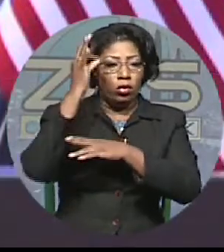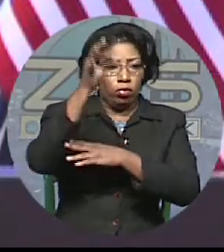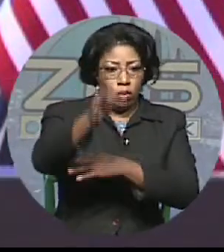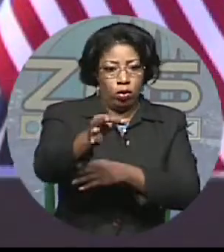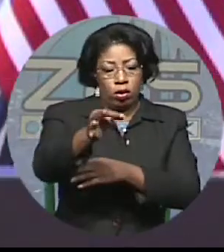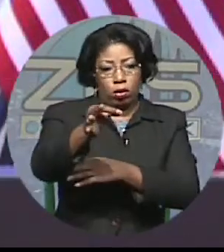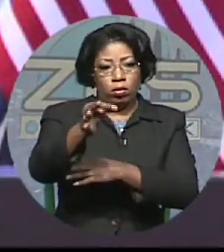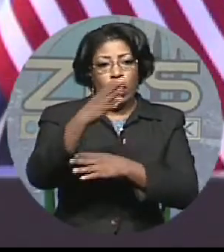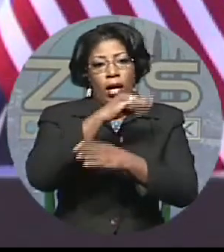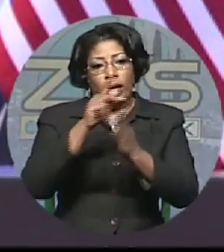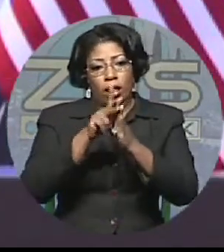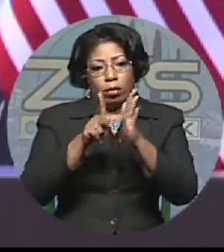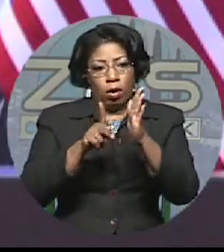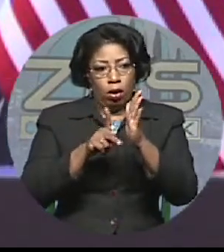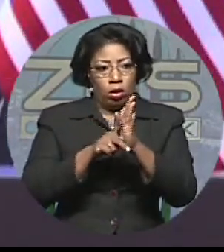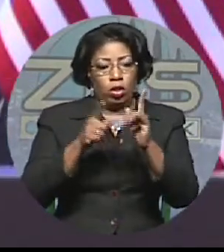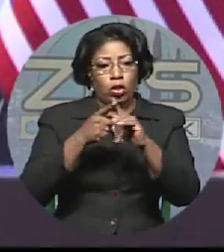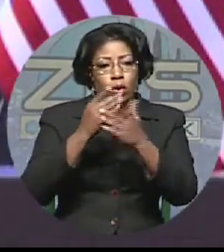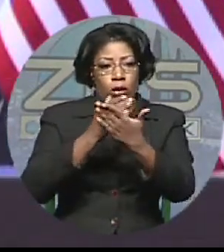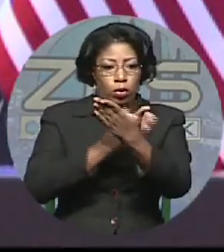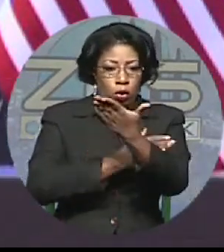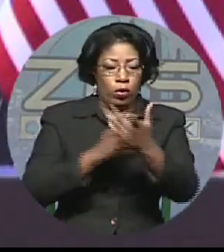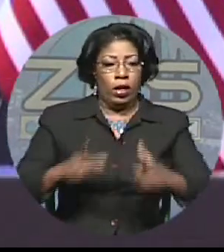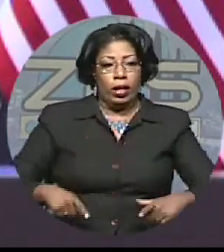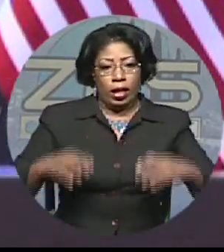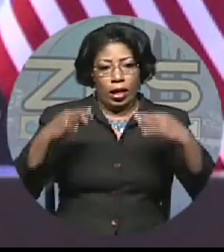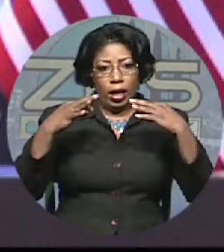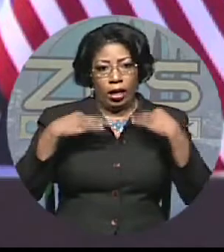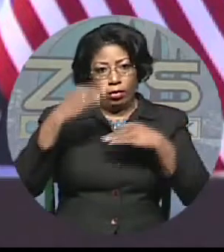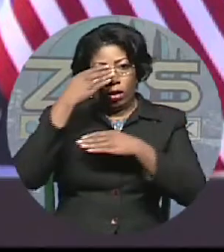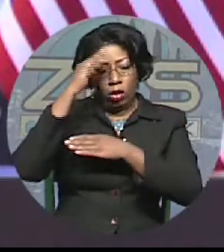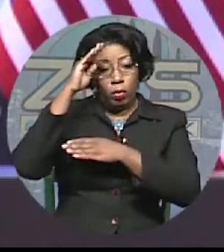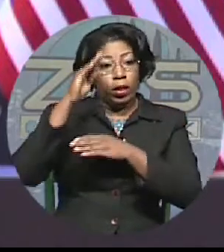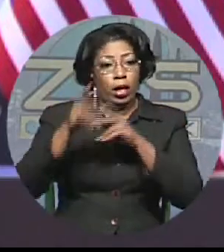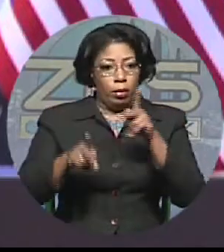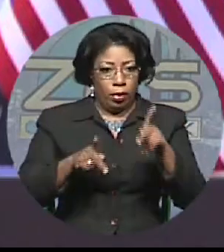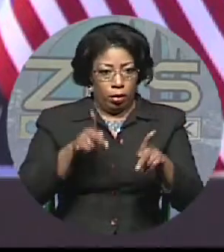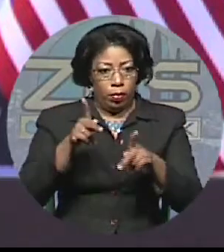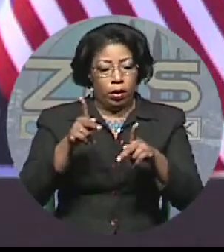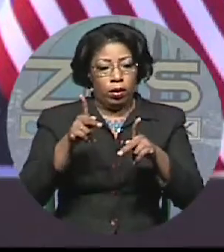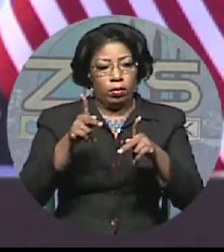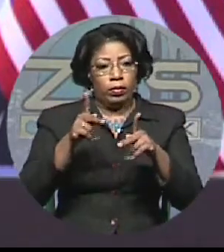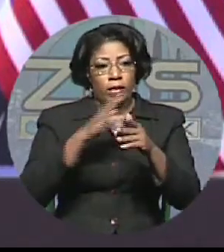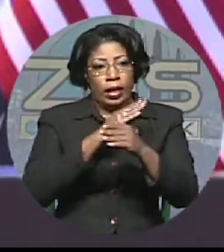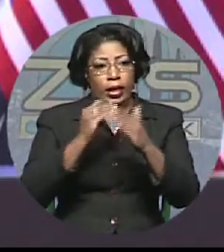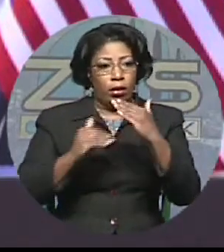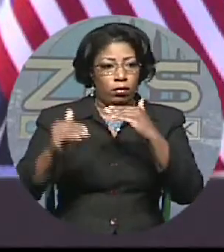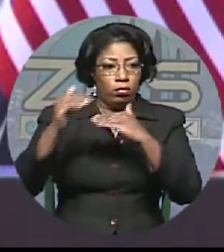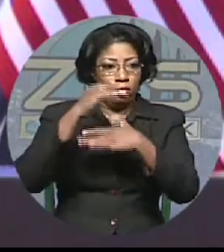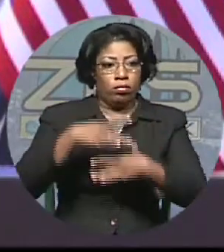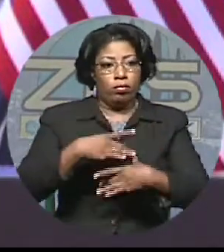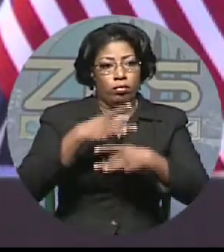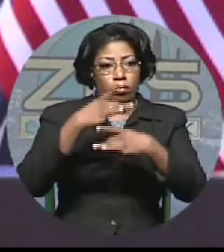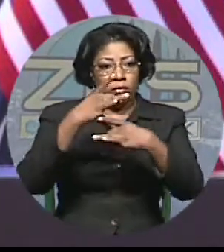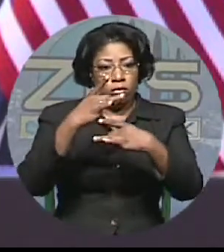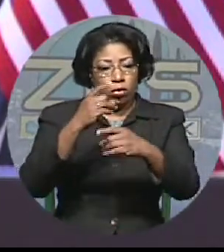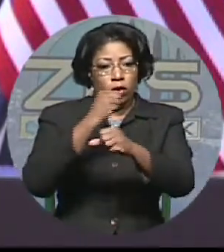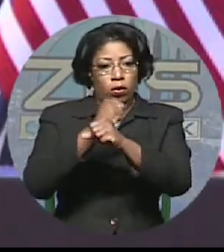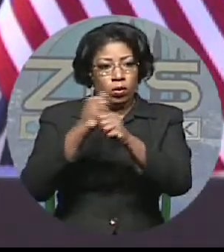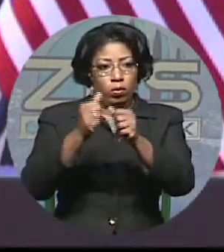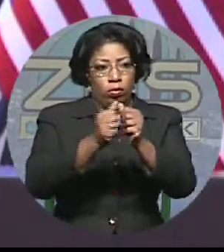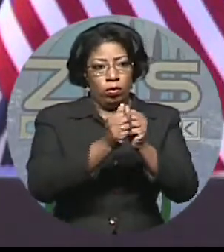to policies that improve the lives of the Cuban people and advance the interests of